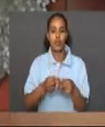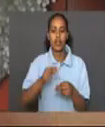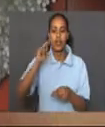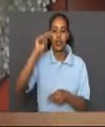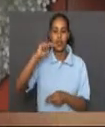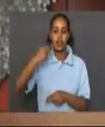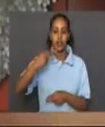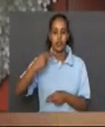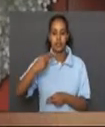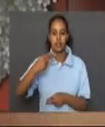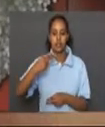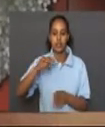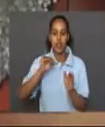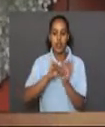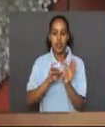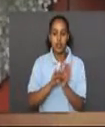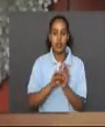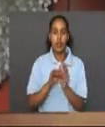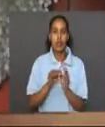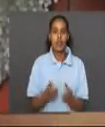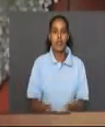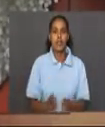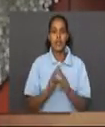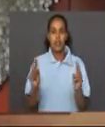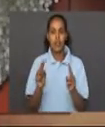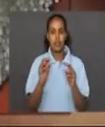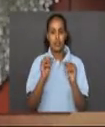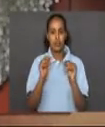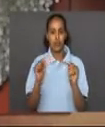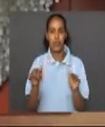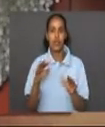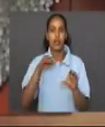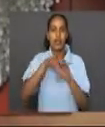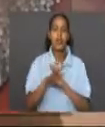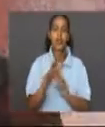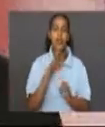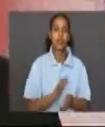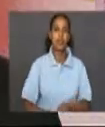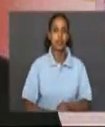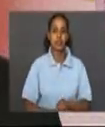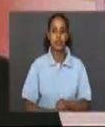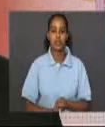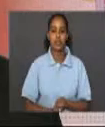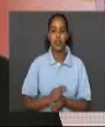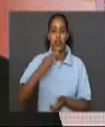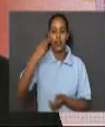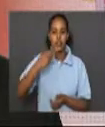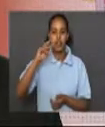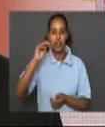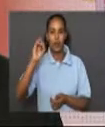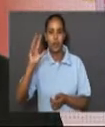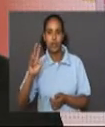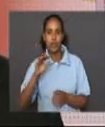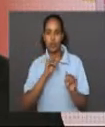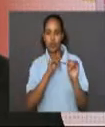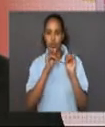nitrates. Nitrates are often very soluble in water. Nitric acid is